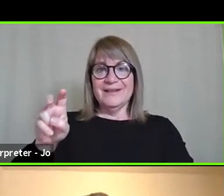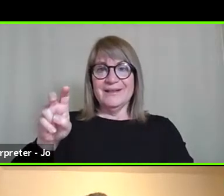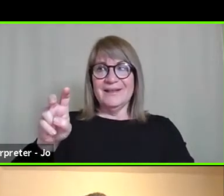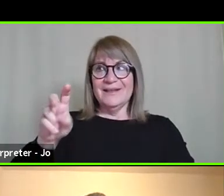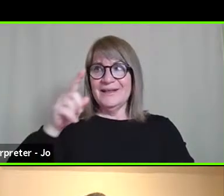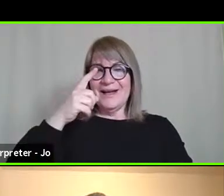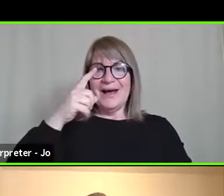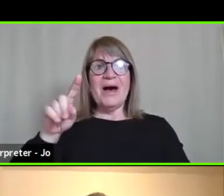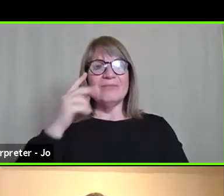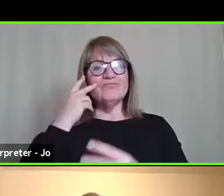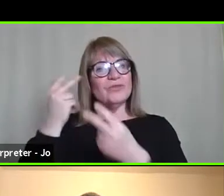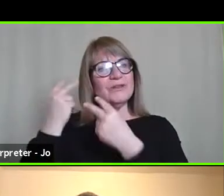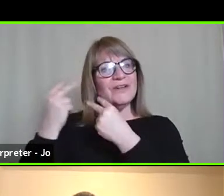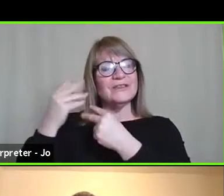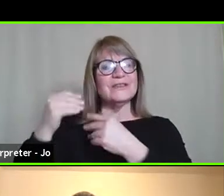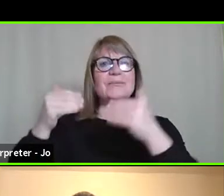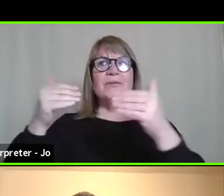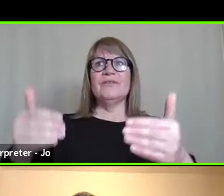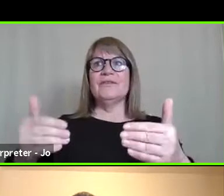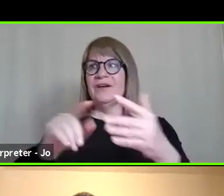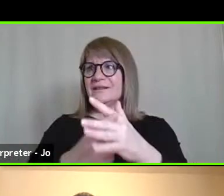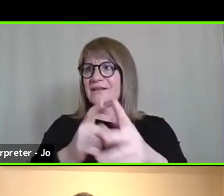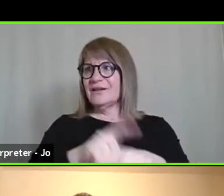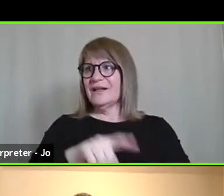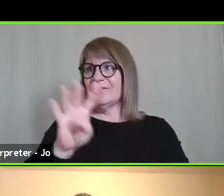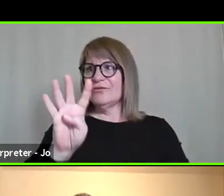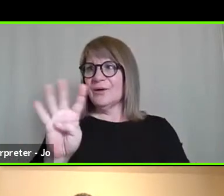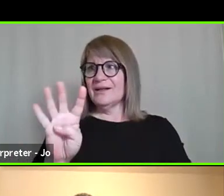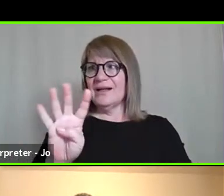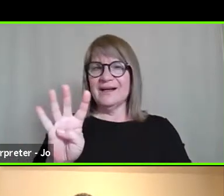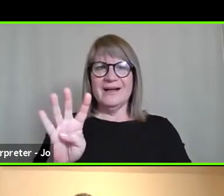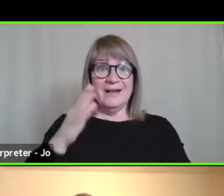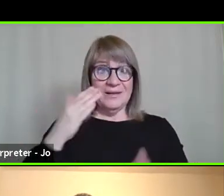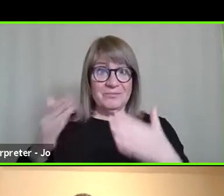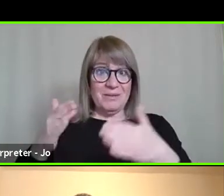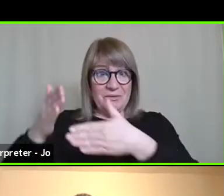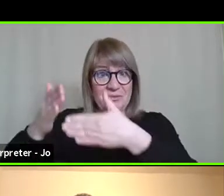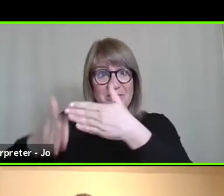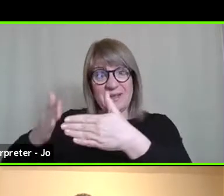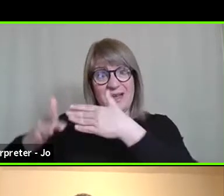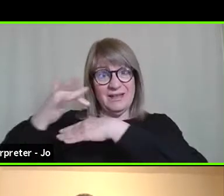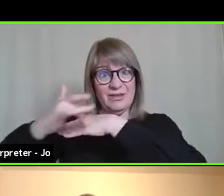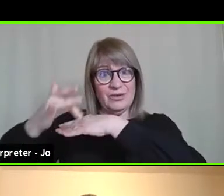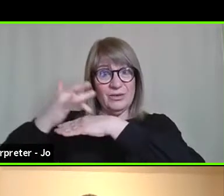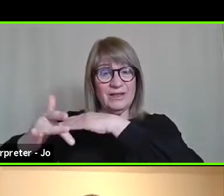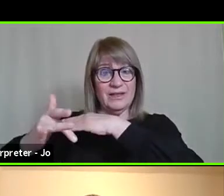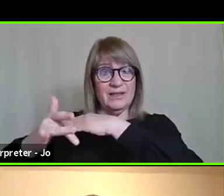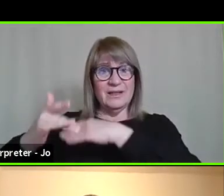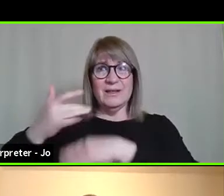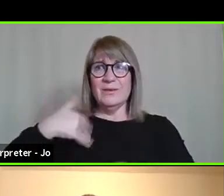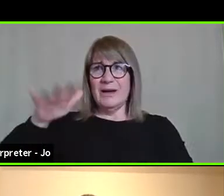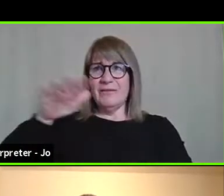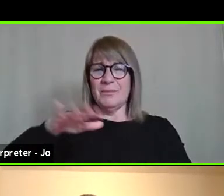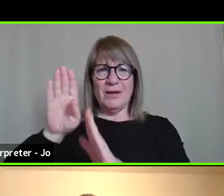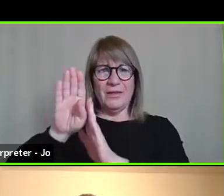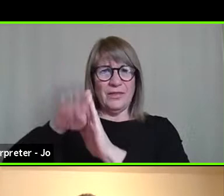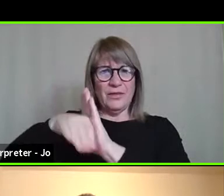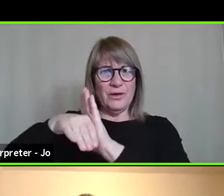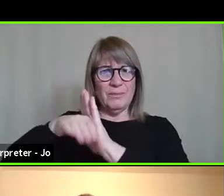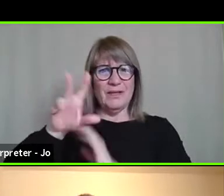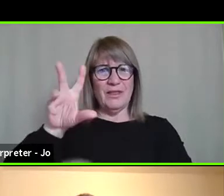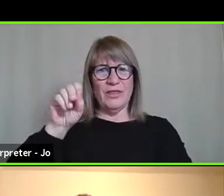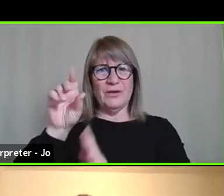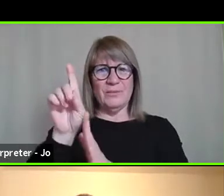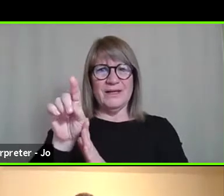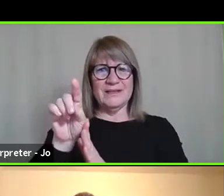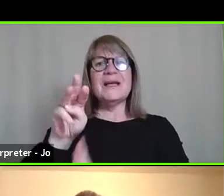forward that we'll have at four o'clock um we might end up a little bit early i don't know we have 30 minutes milton might have 30 minutes left